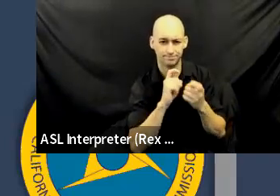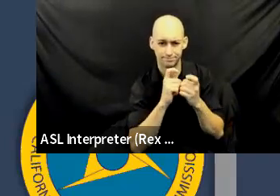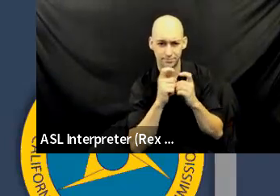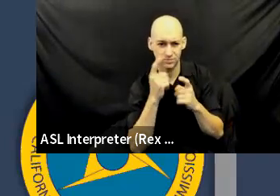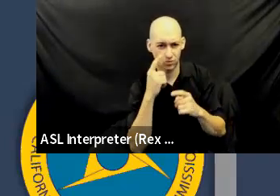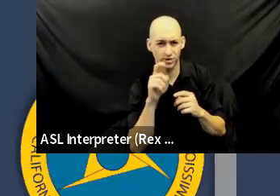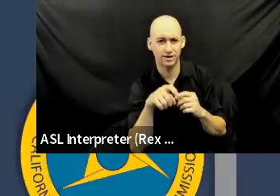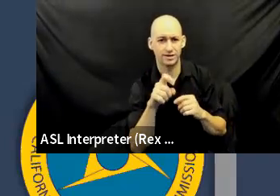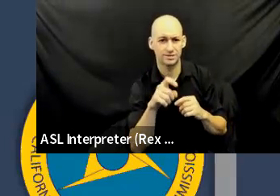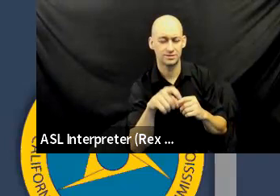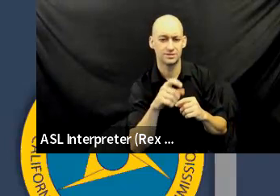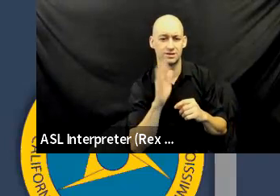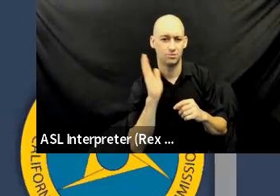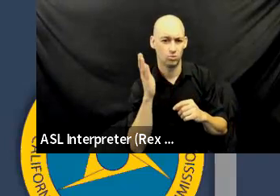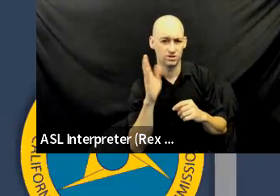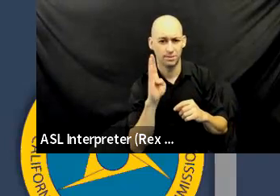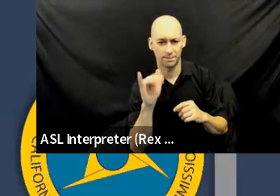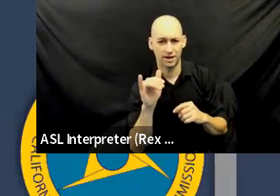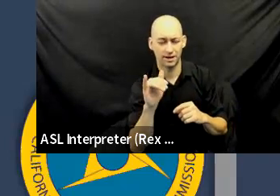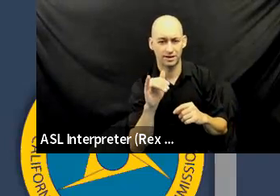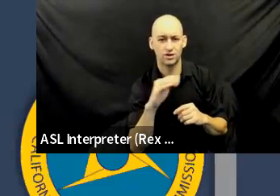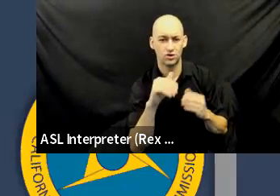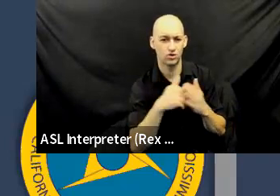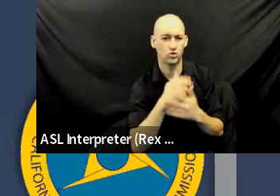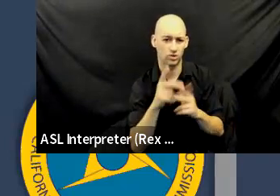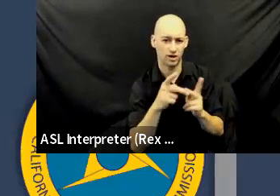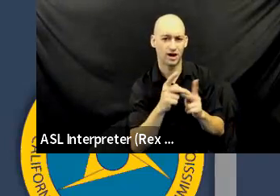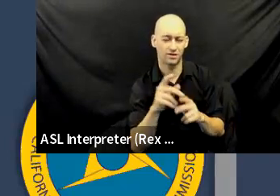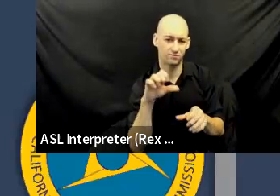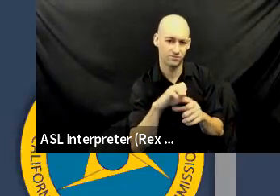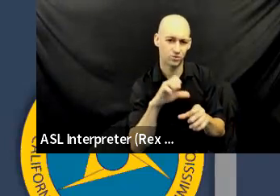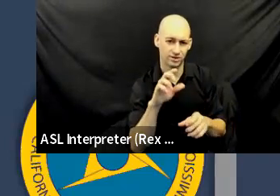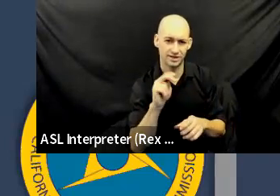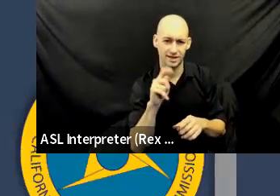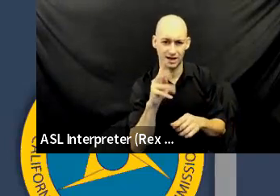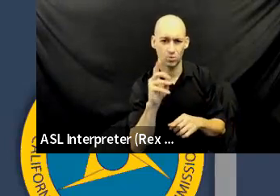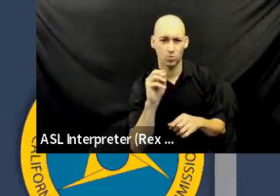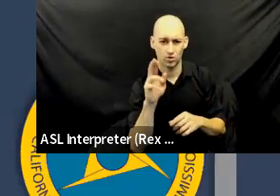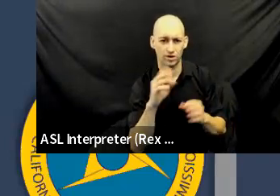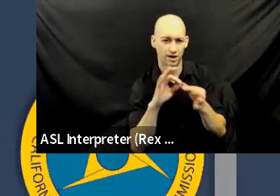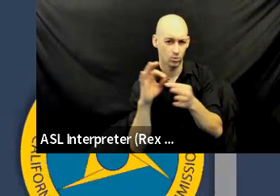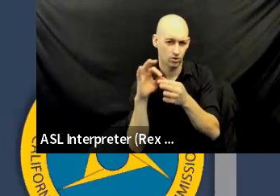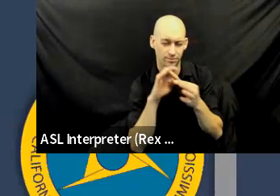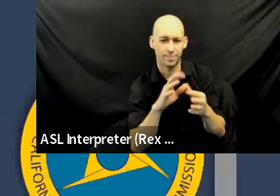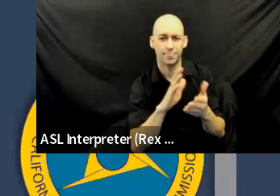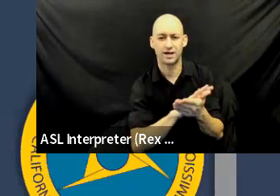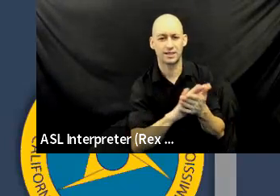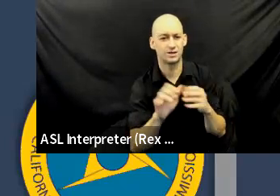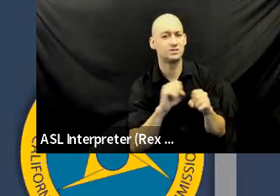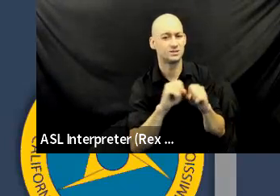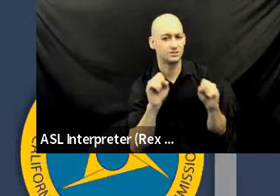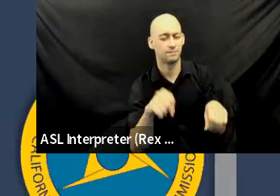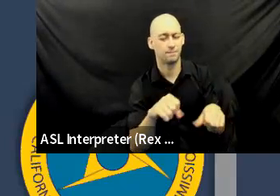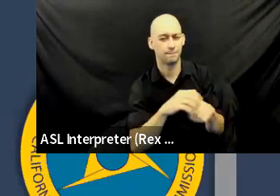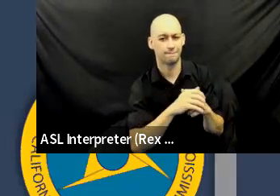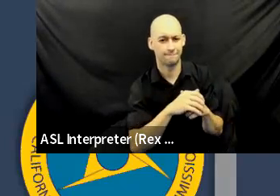needs presented by a new type of fueling network and a cleaner system. I